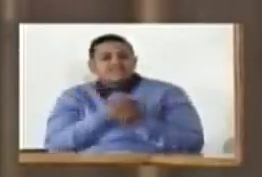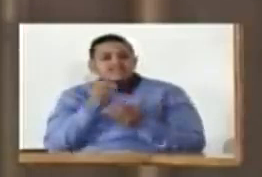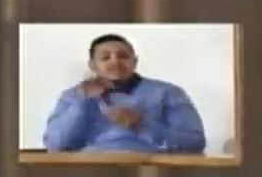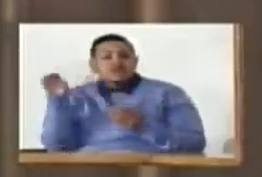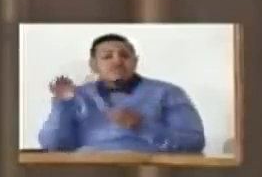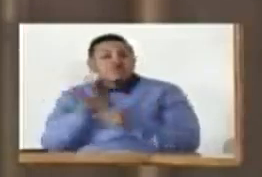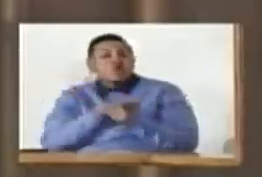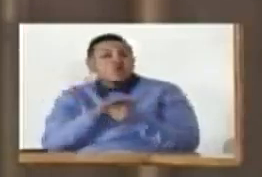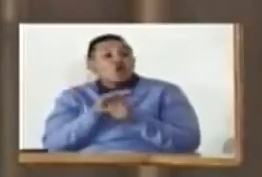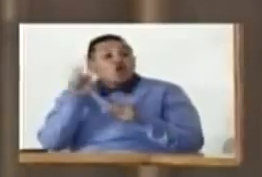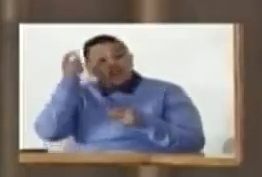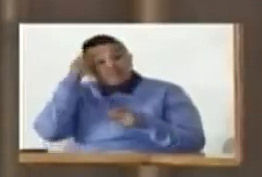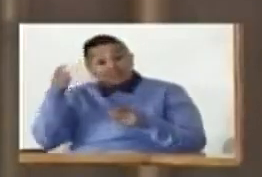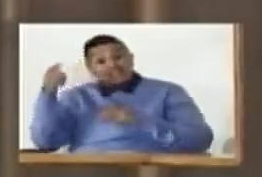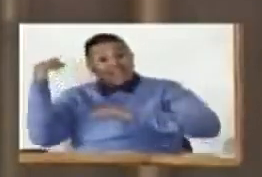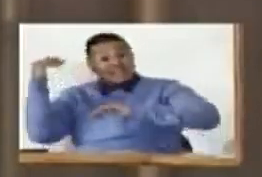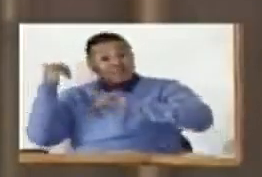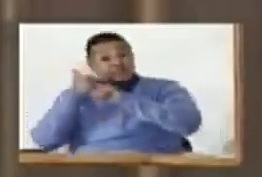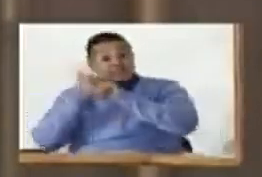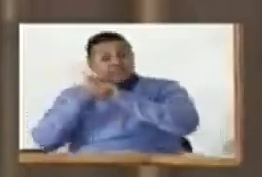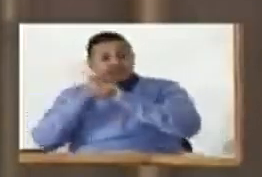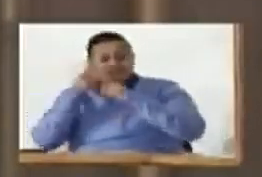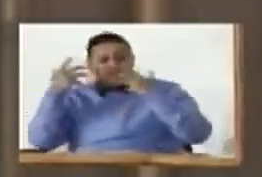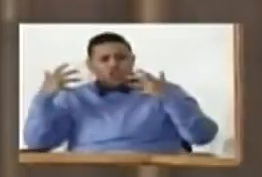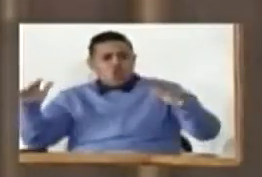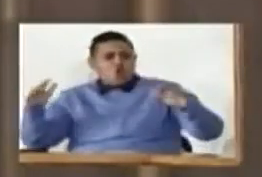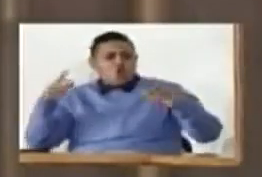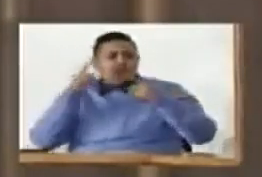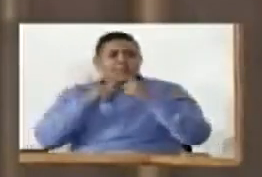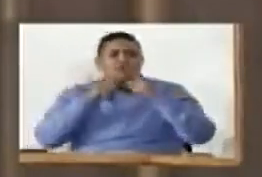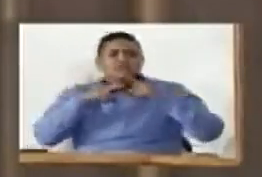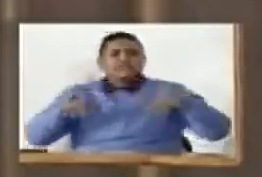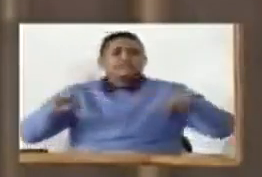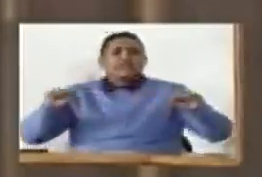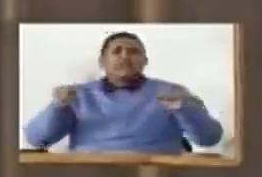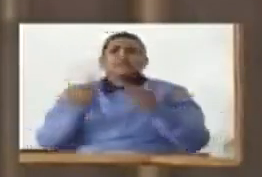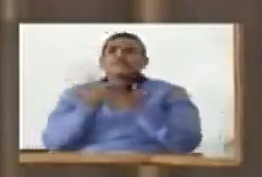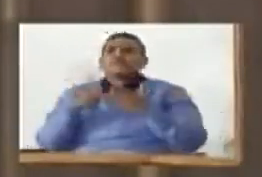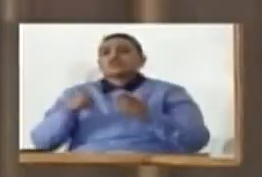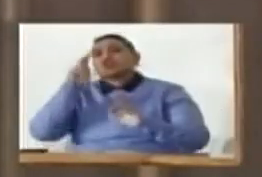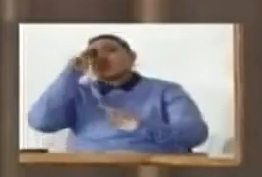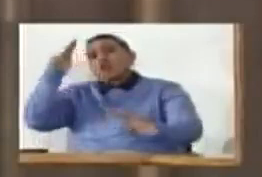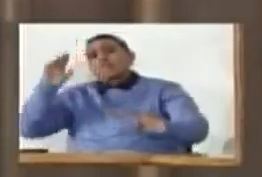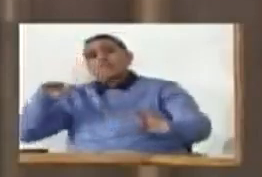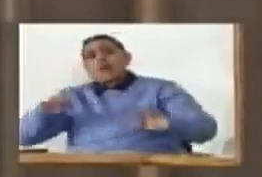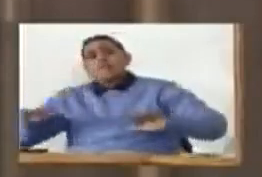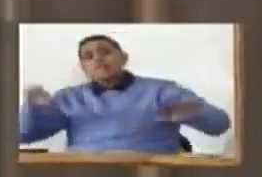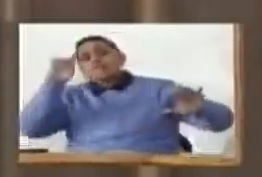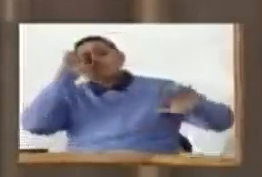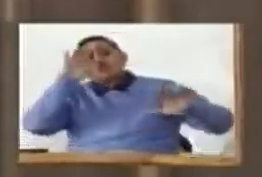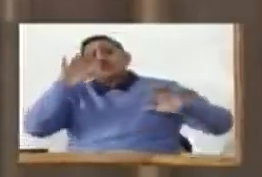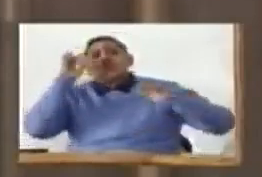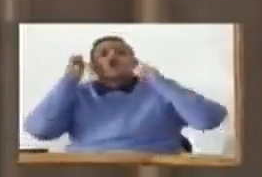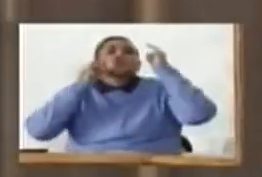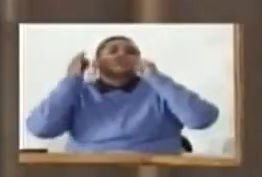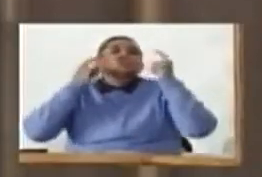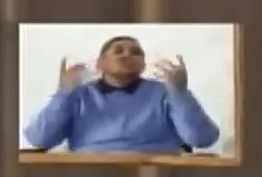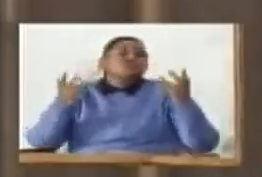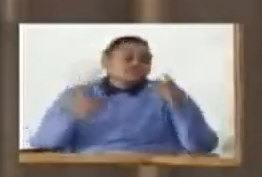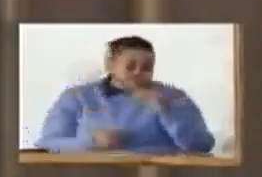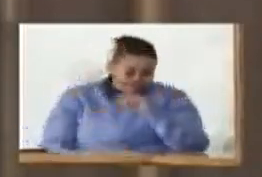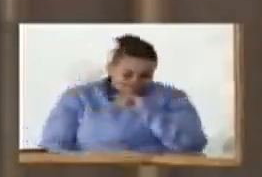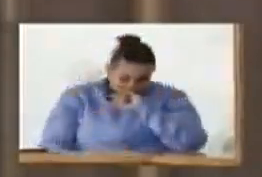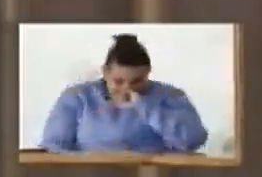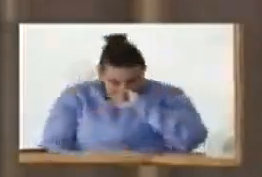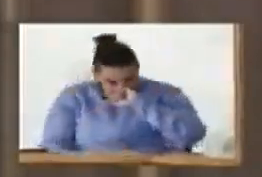government. These are expected to be concluded and taken before this Honorable House for your consideration.